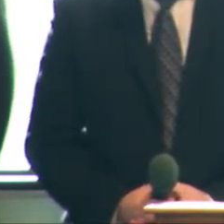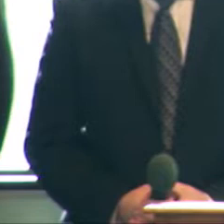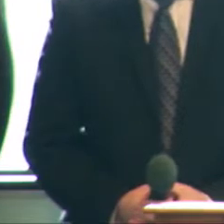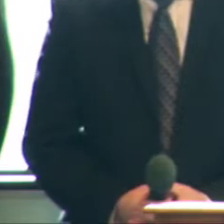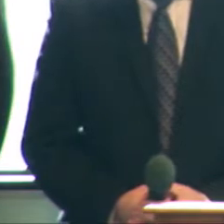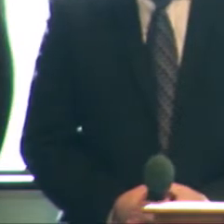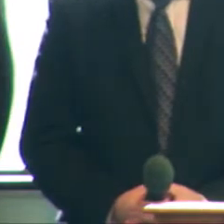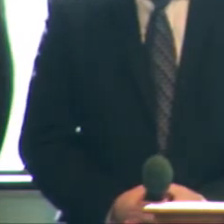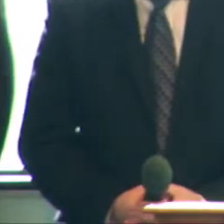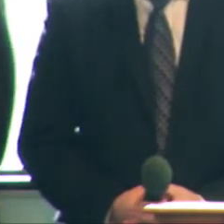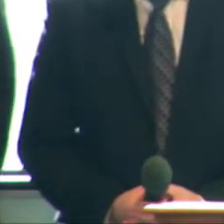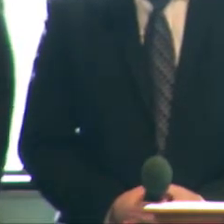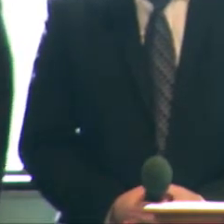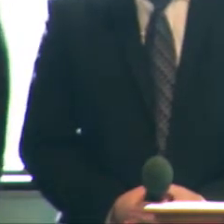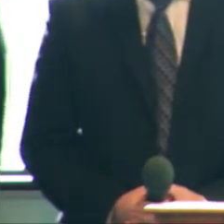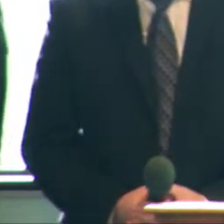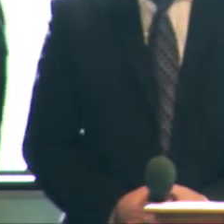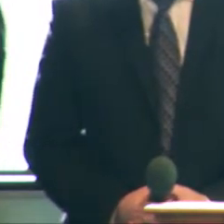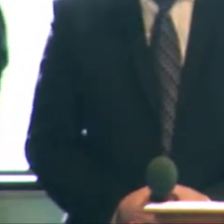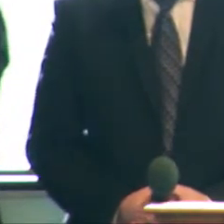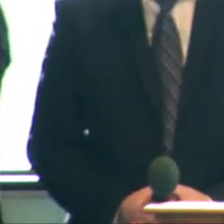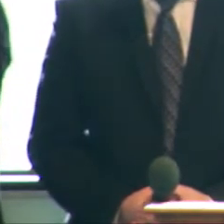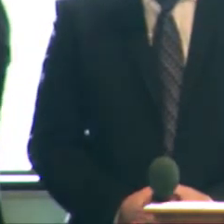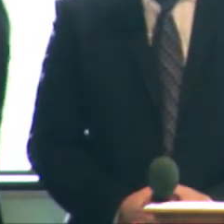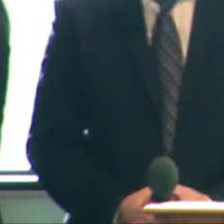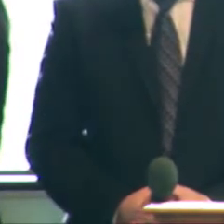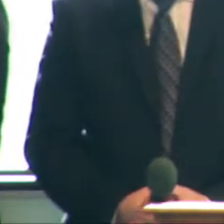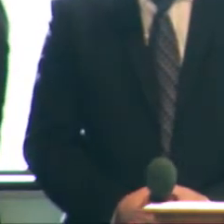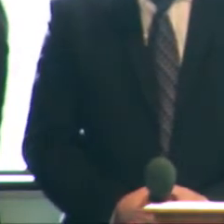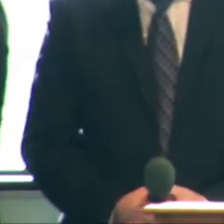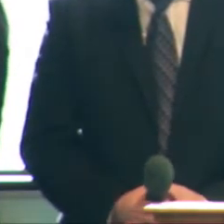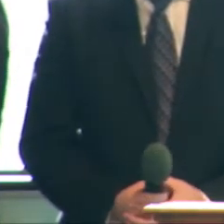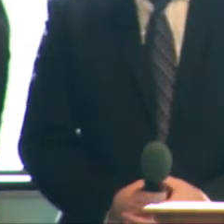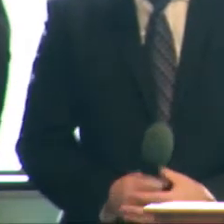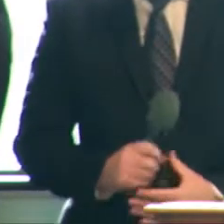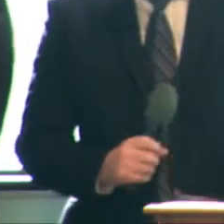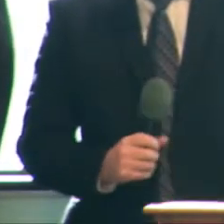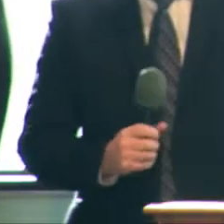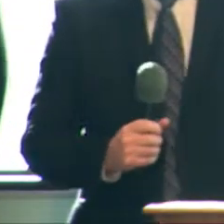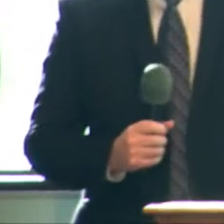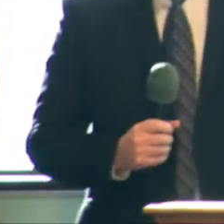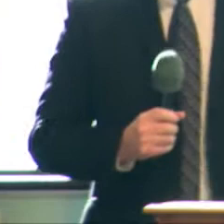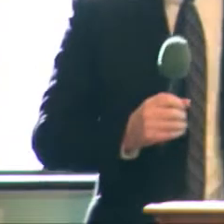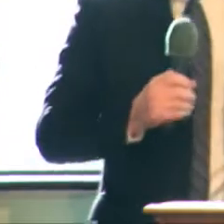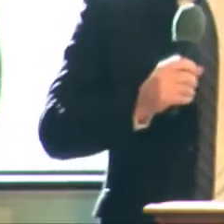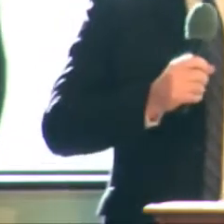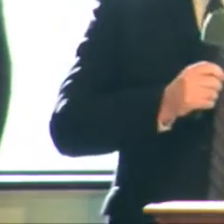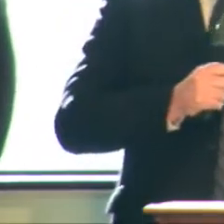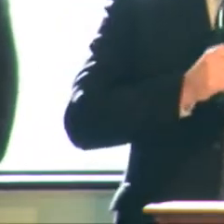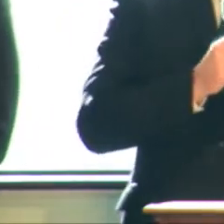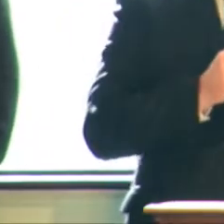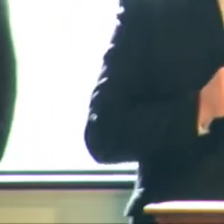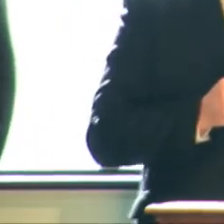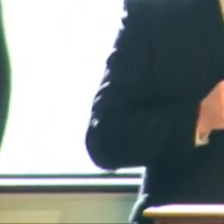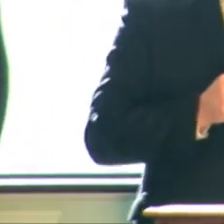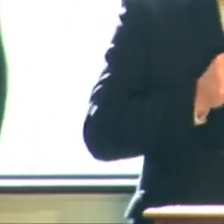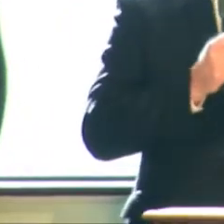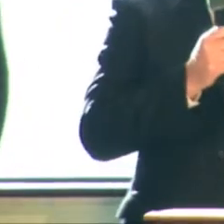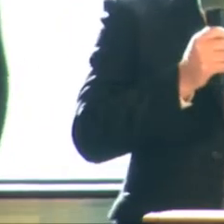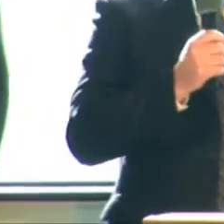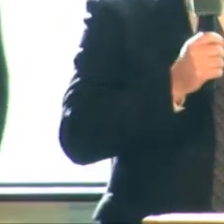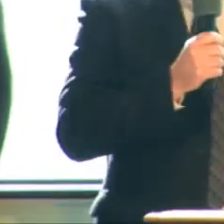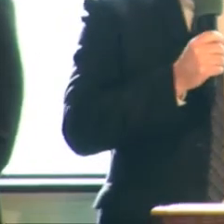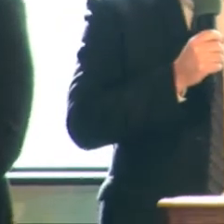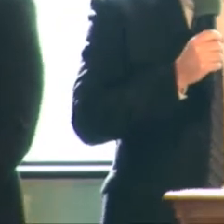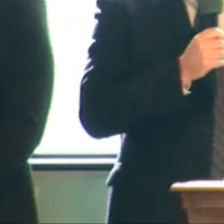internet. Thank you, Lord. In Jesus' name, amen. Amen. Amen. You may be seated.